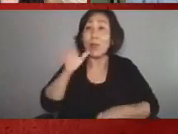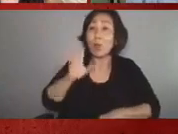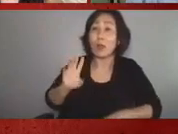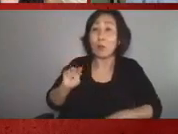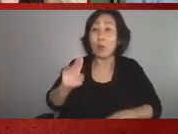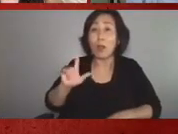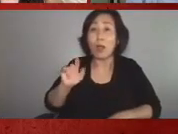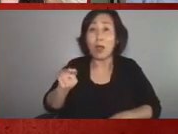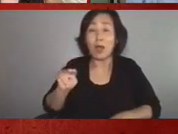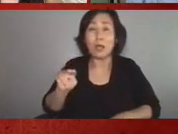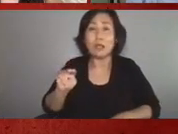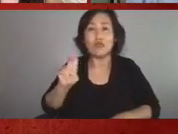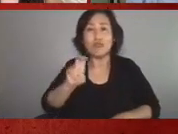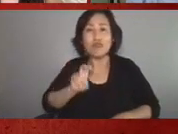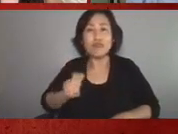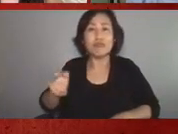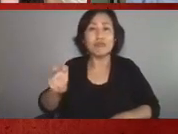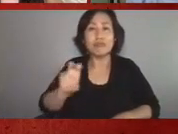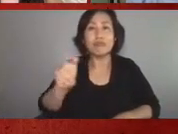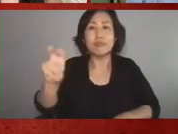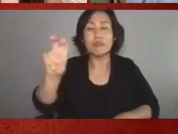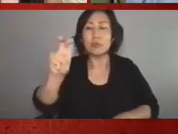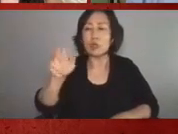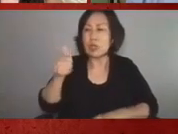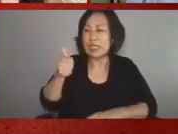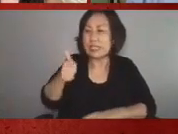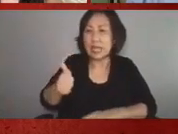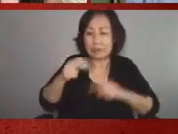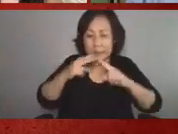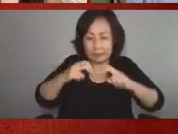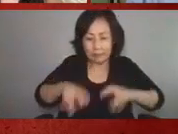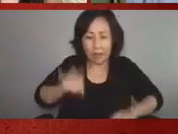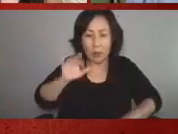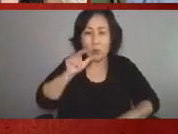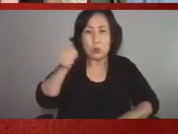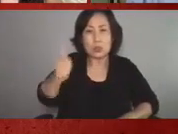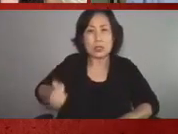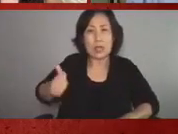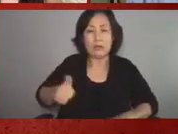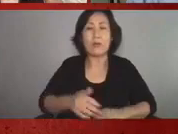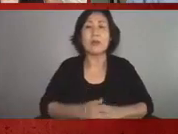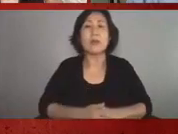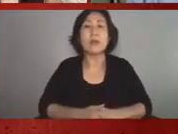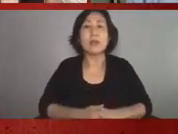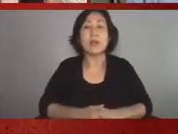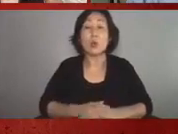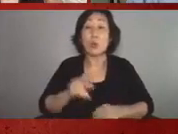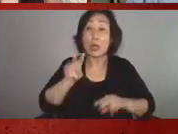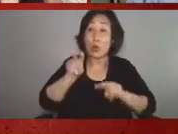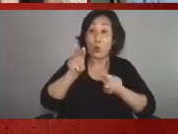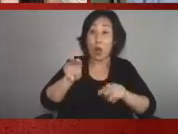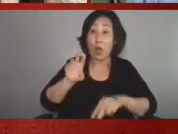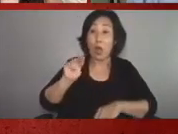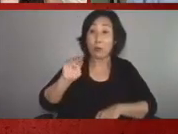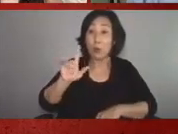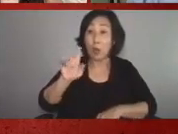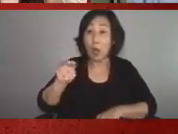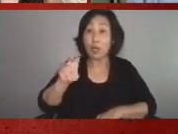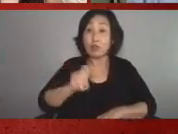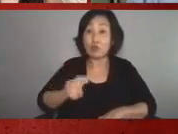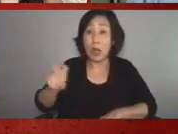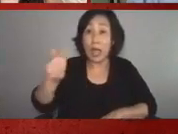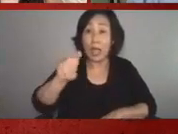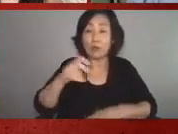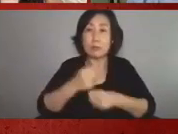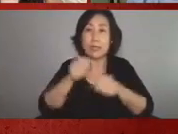this journey of self-discovery. I mean, you know, we see that she travels and that she makes the decision she